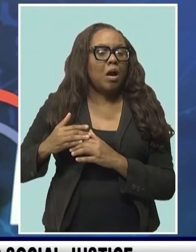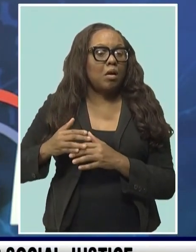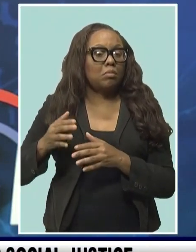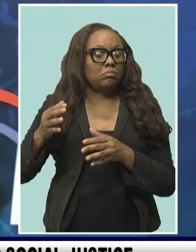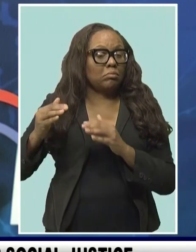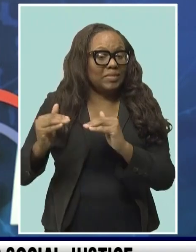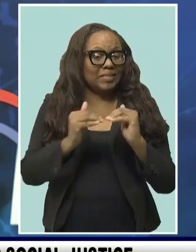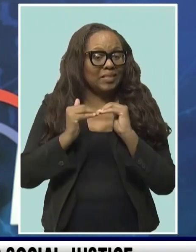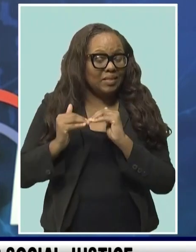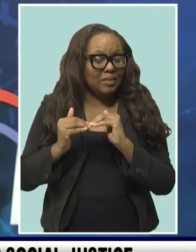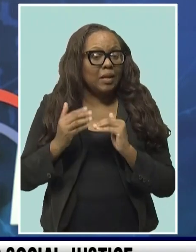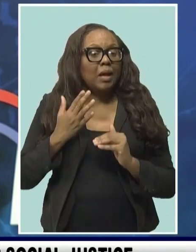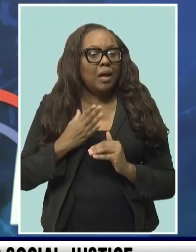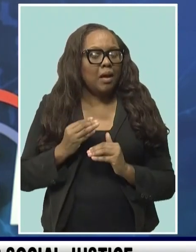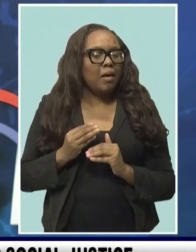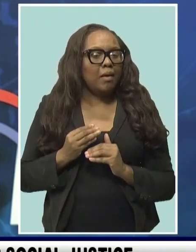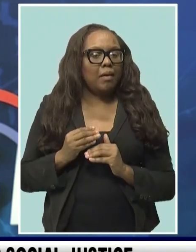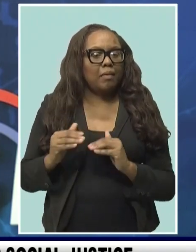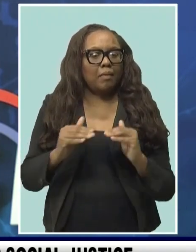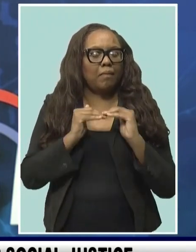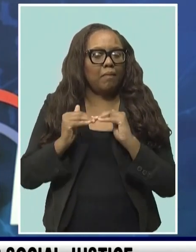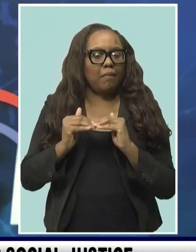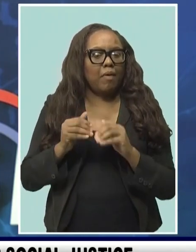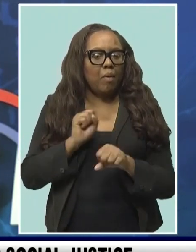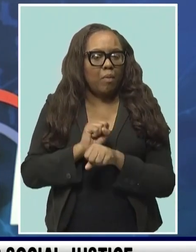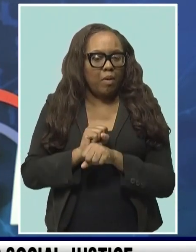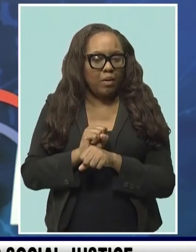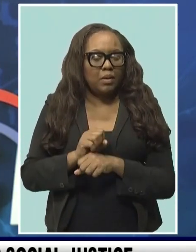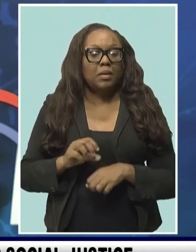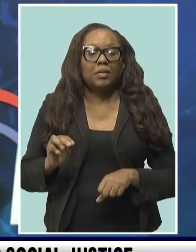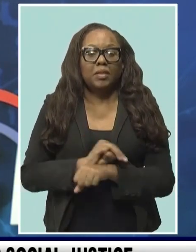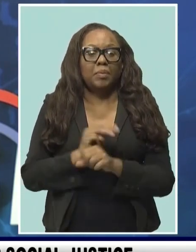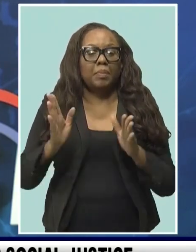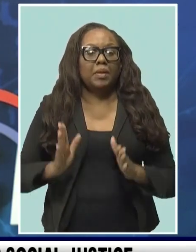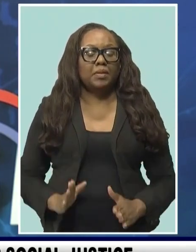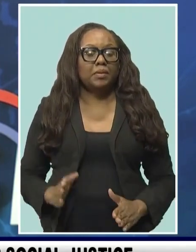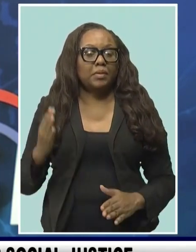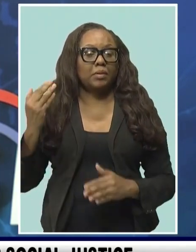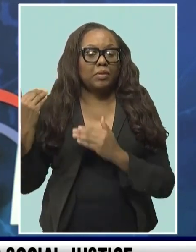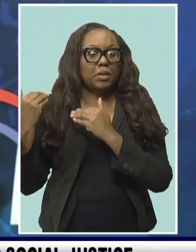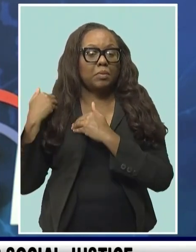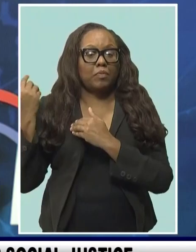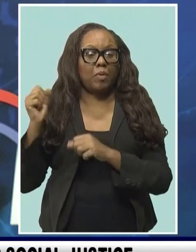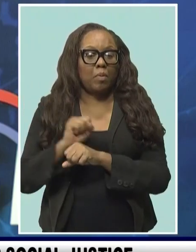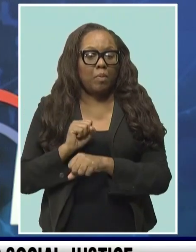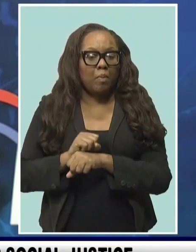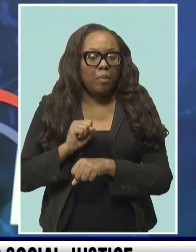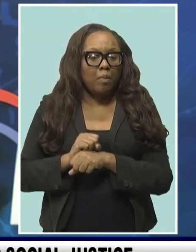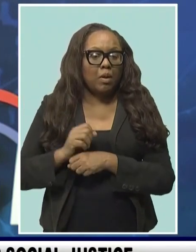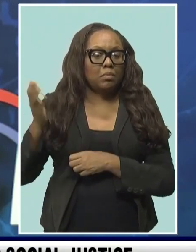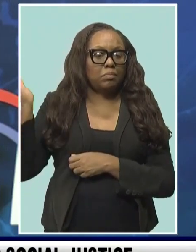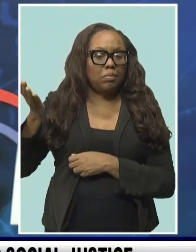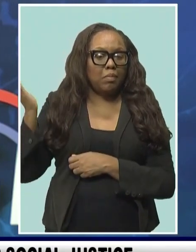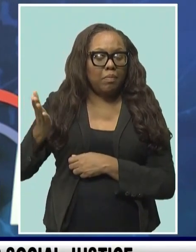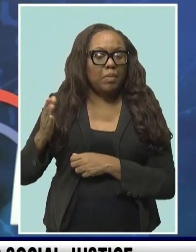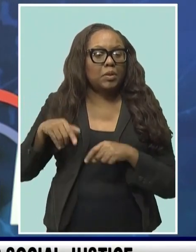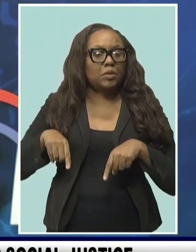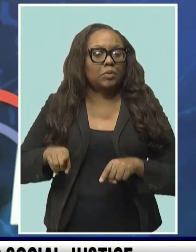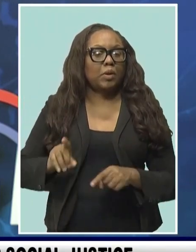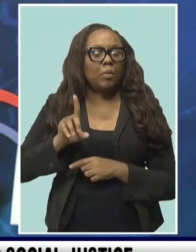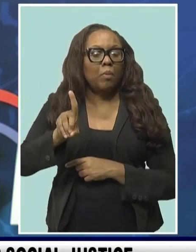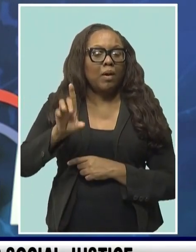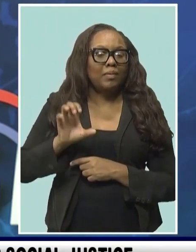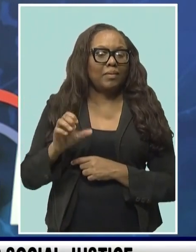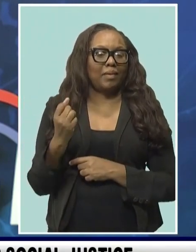Social Security and the Third Sector, Colin Jordan, signalled the island's commitment during the 111th session of the